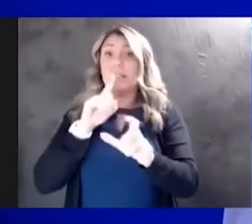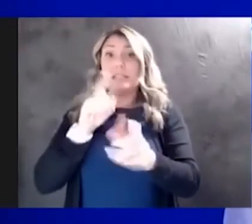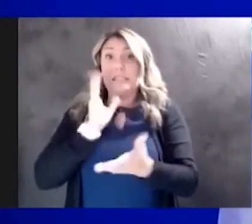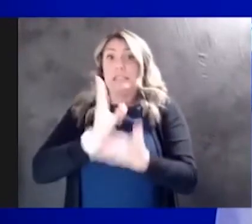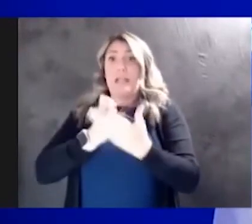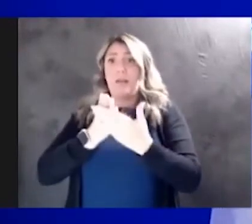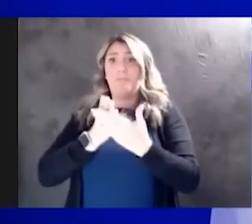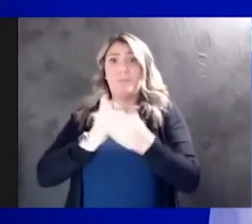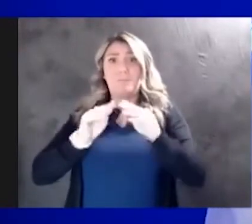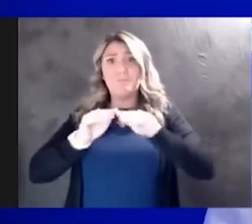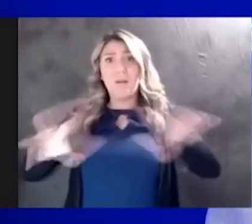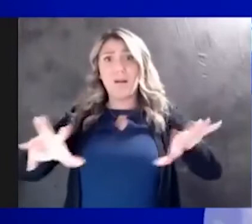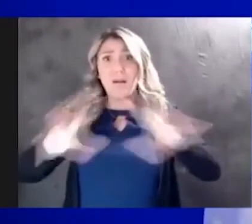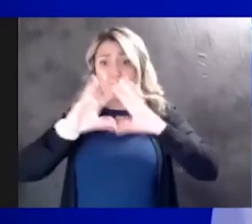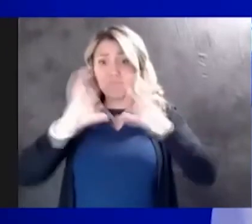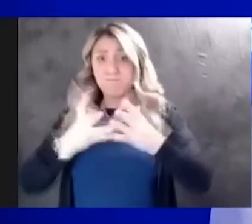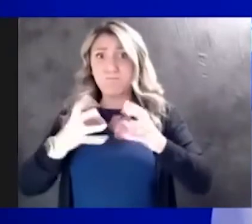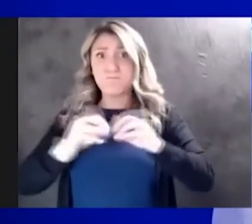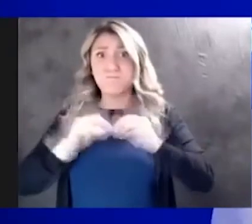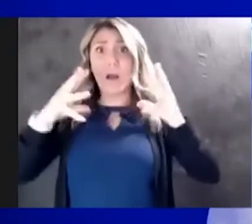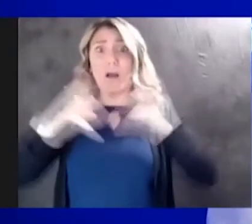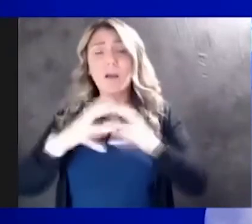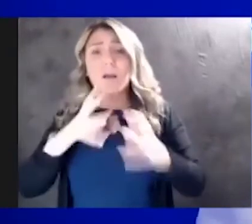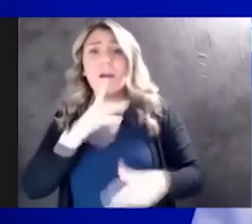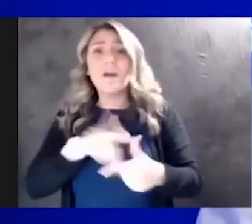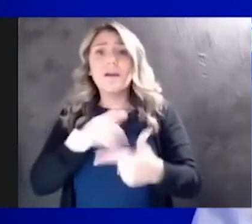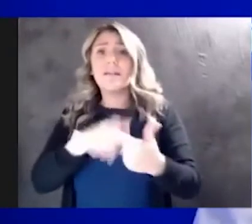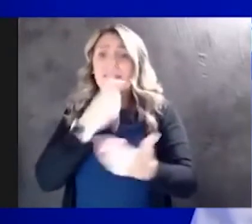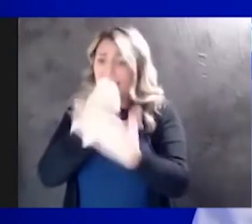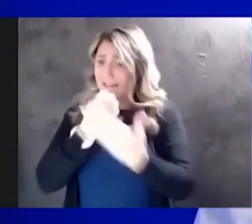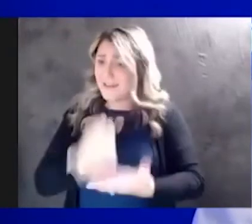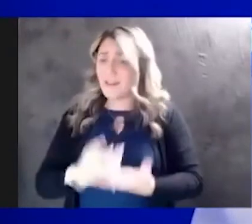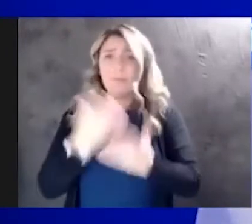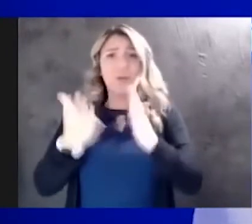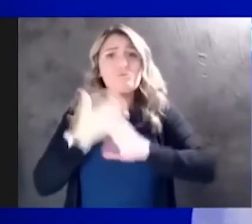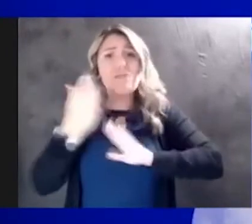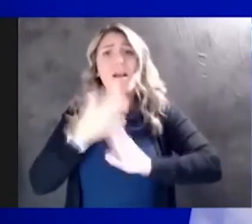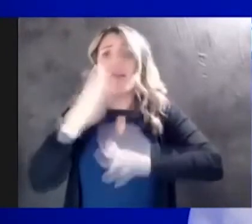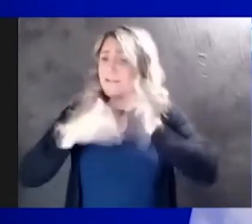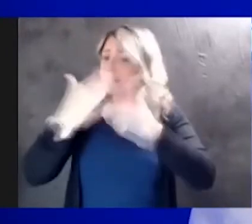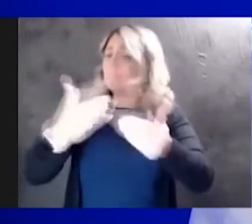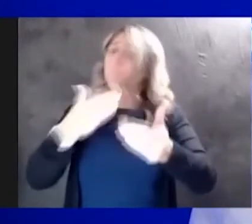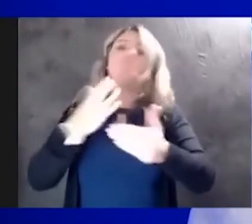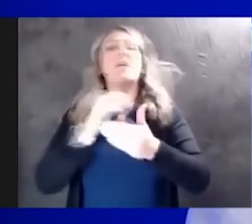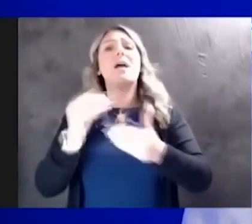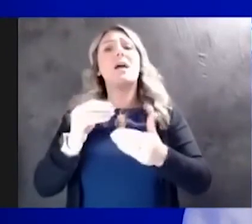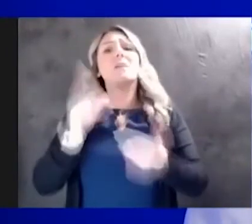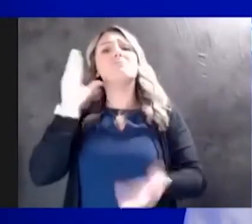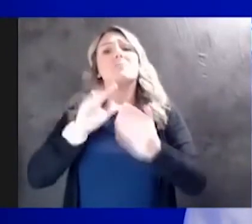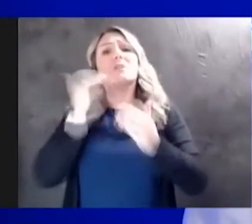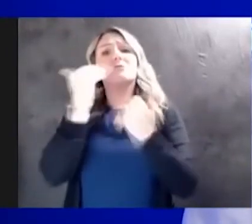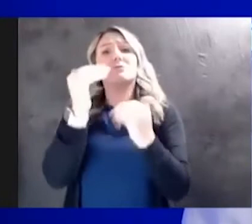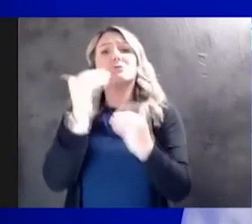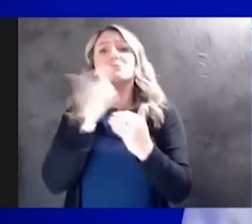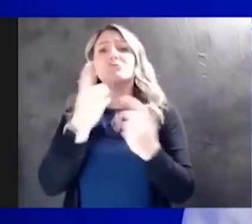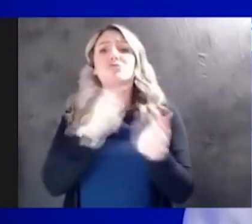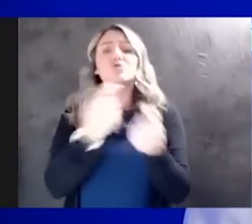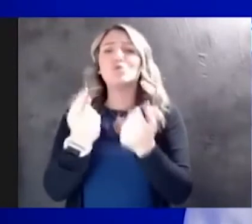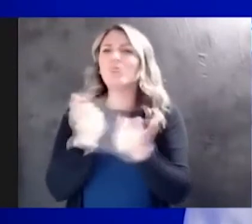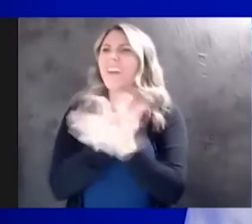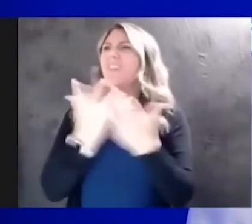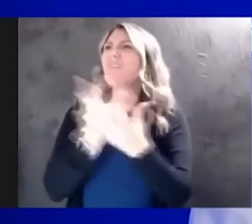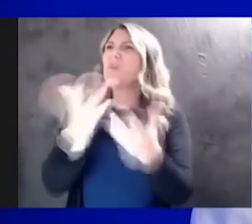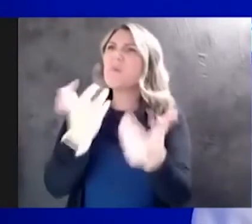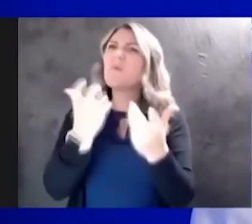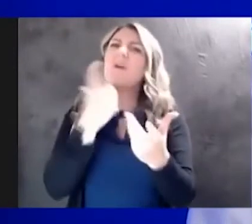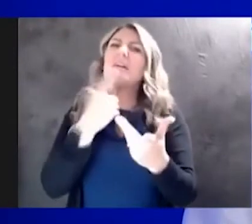our economy running, keep our restrictions lessened, being able to do those things that we want to do, being closer to